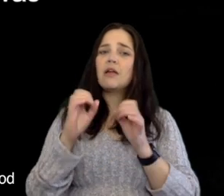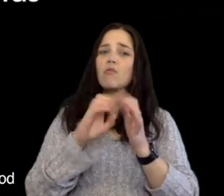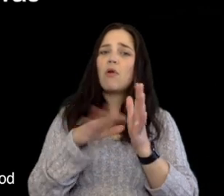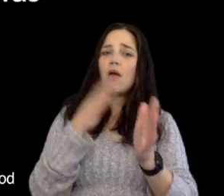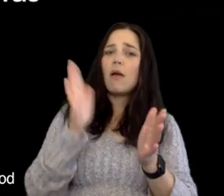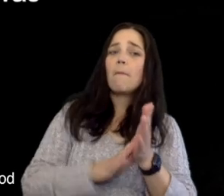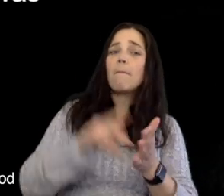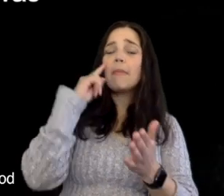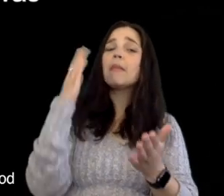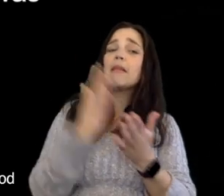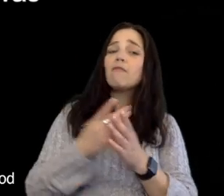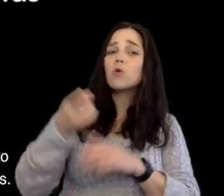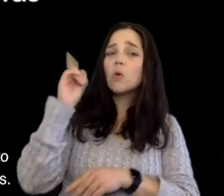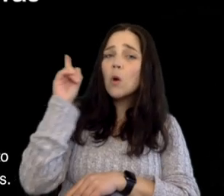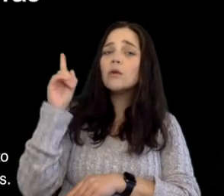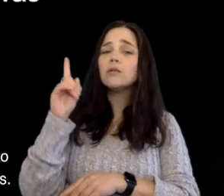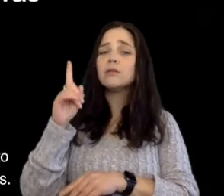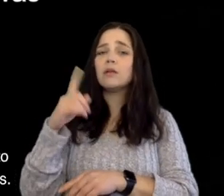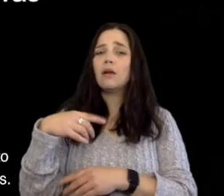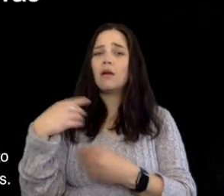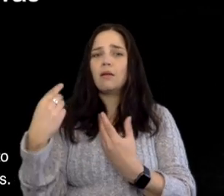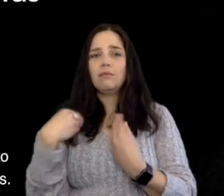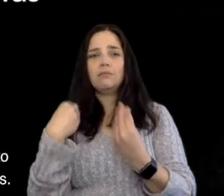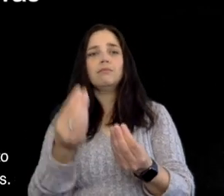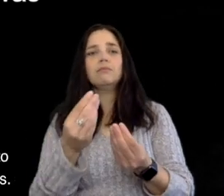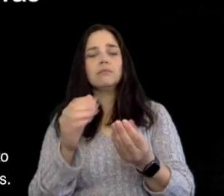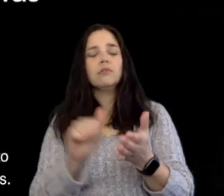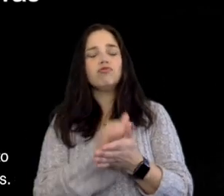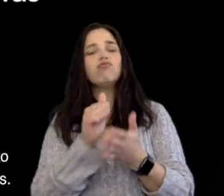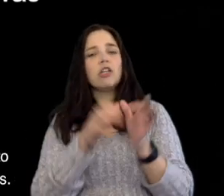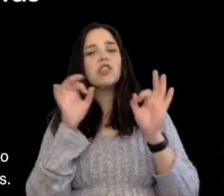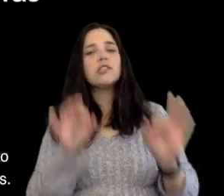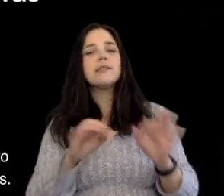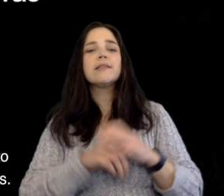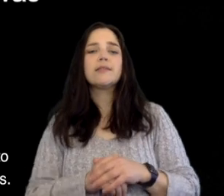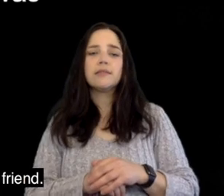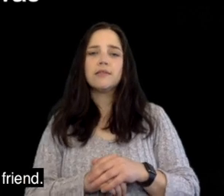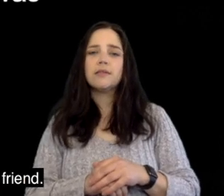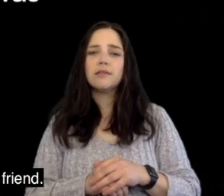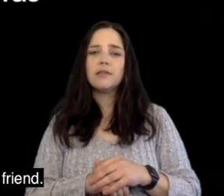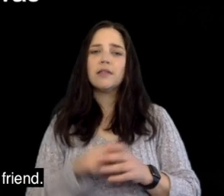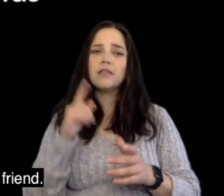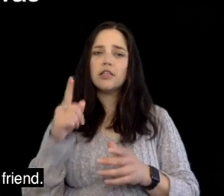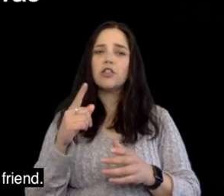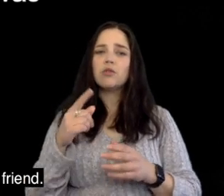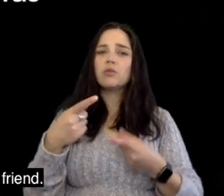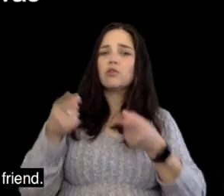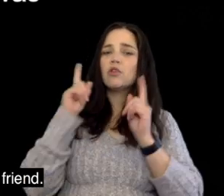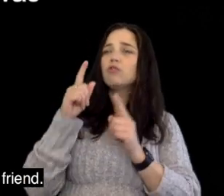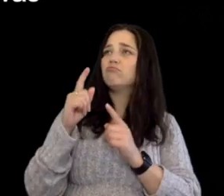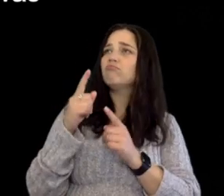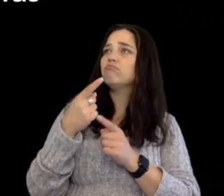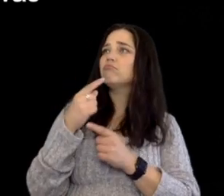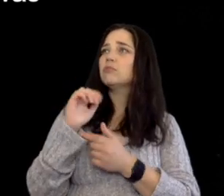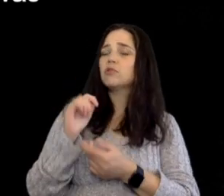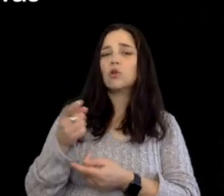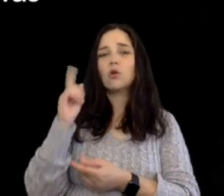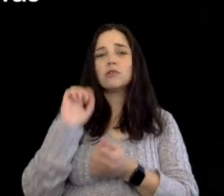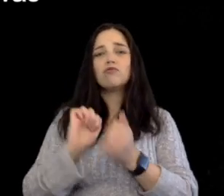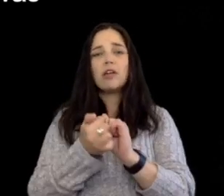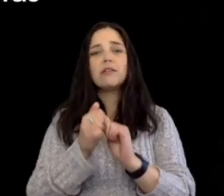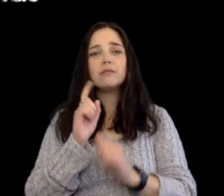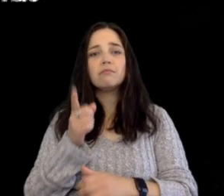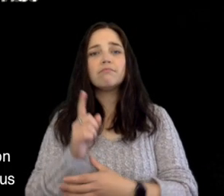says, Abraham believed God, and it was credited to him as righteousness, and he was called God's friend.